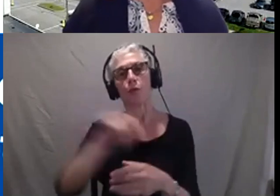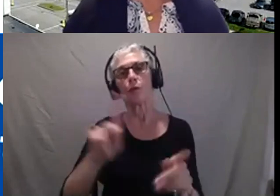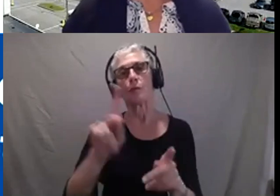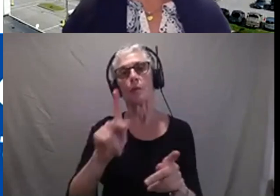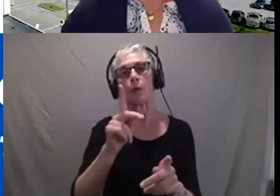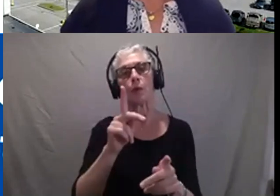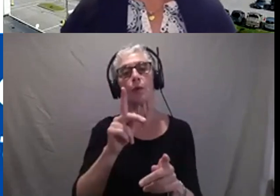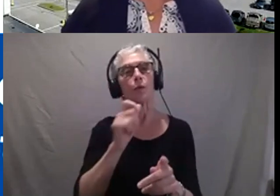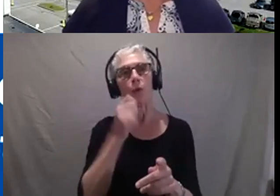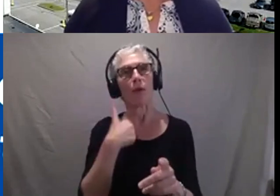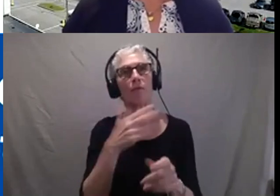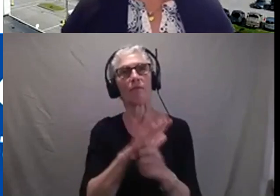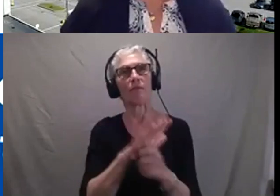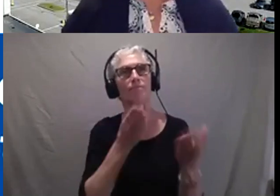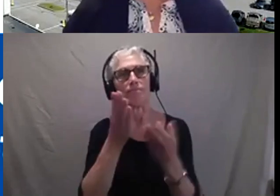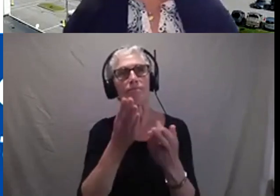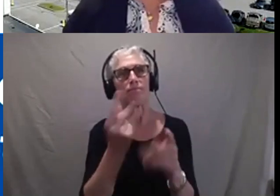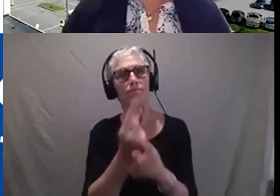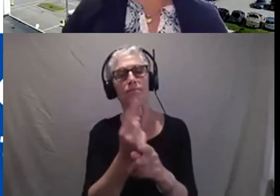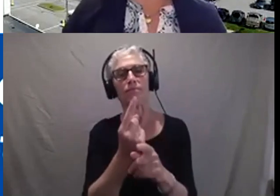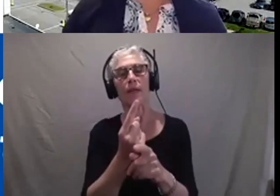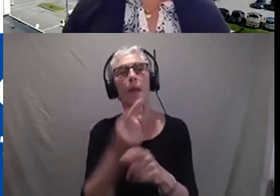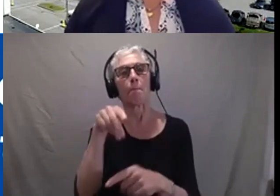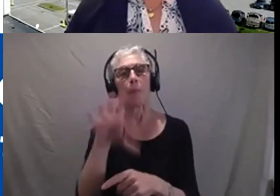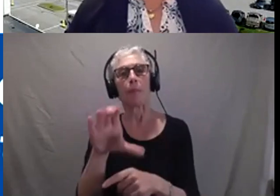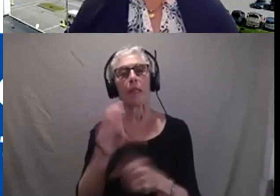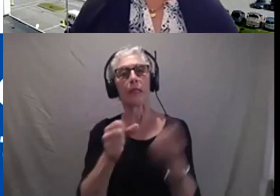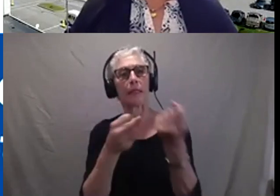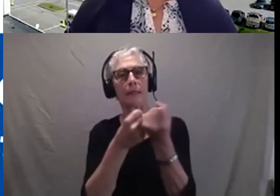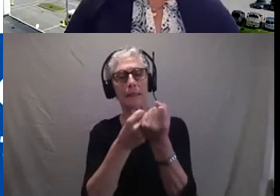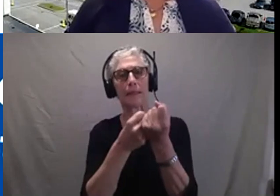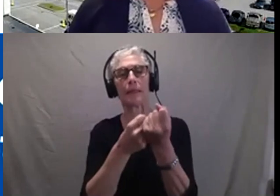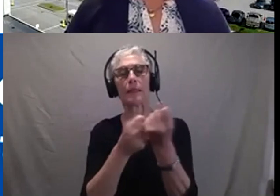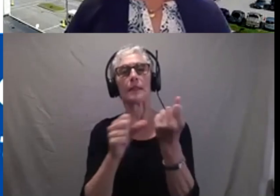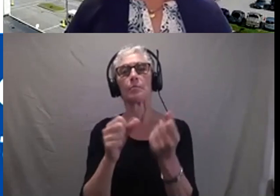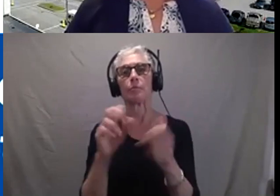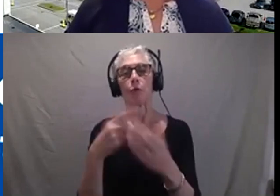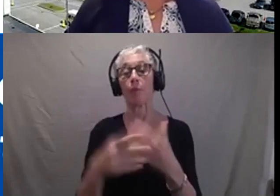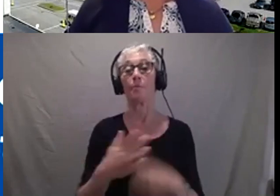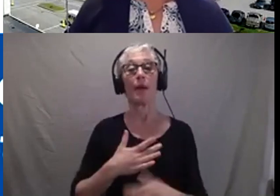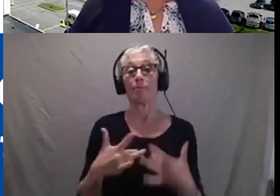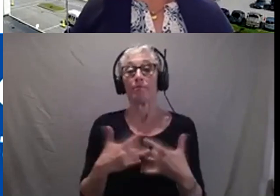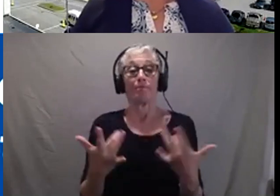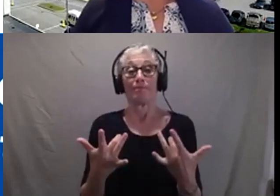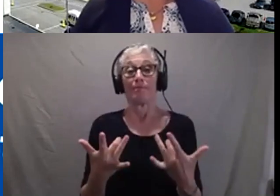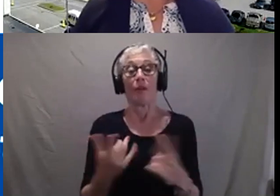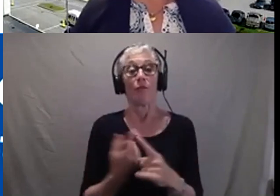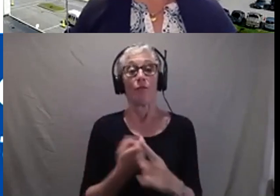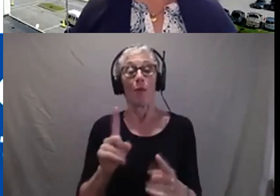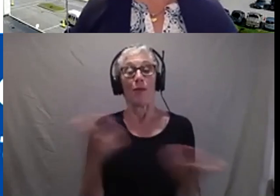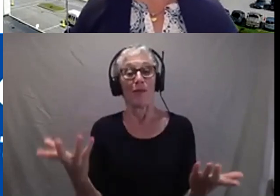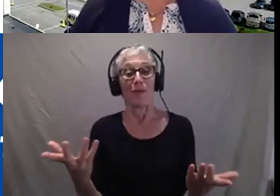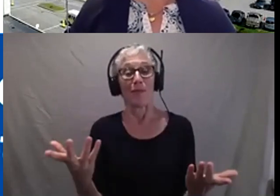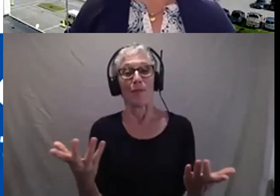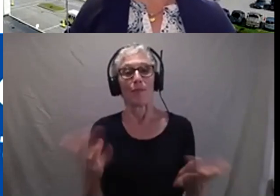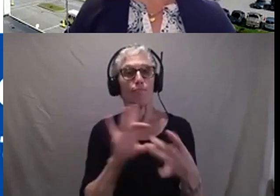who are underserved and served by public assistance programs. I get my greatest joy from having the opportunity to